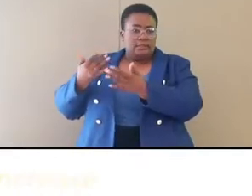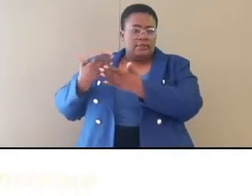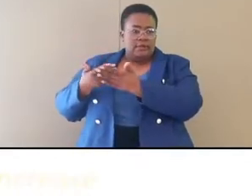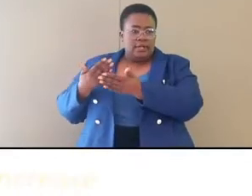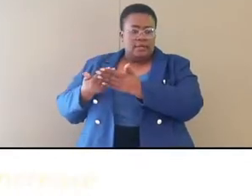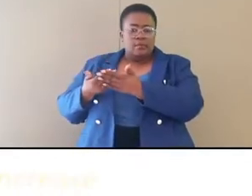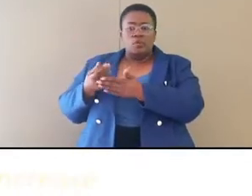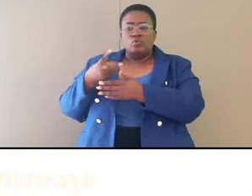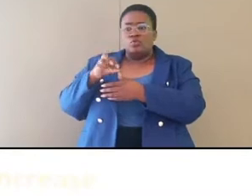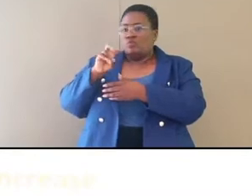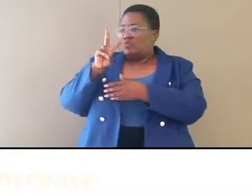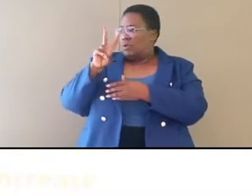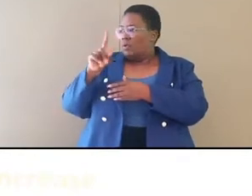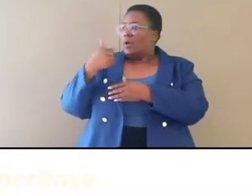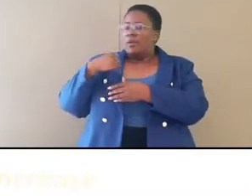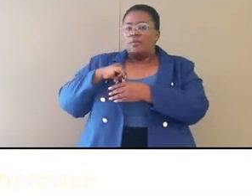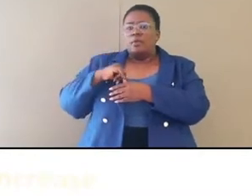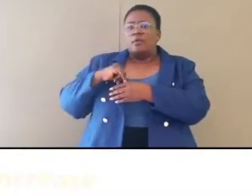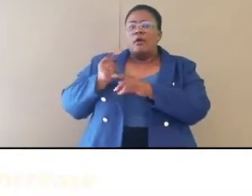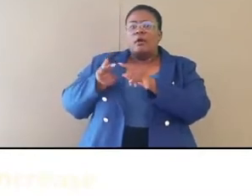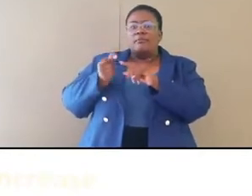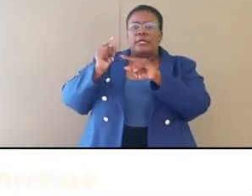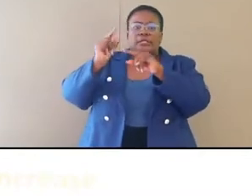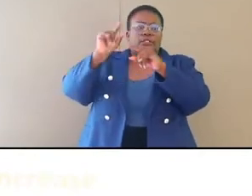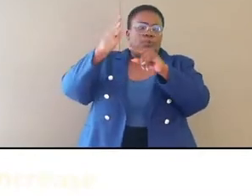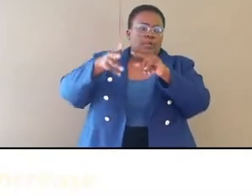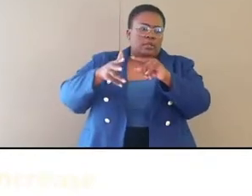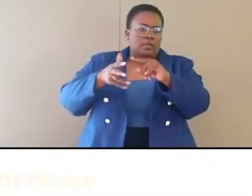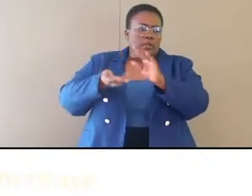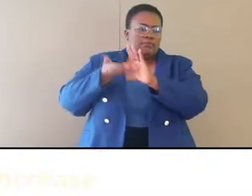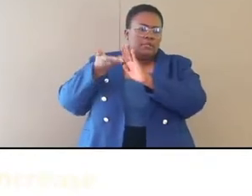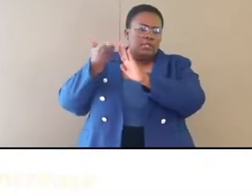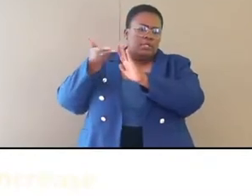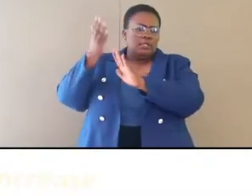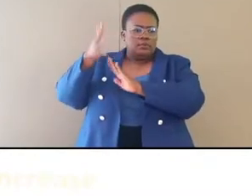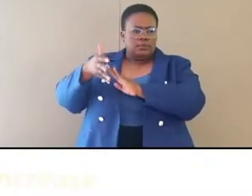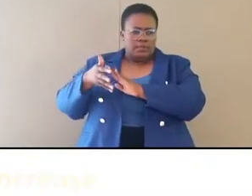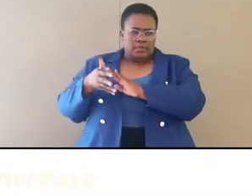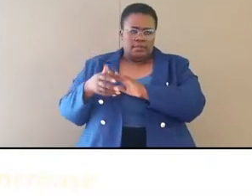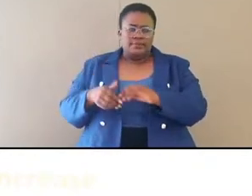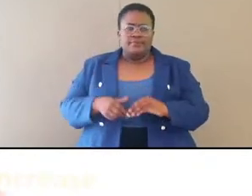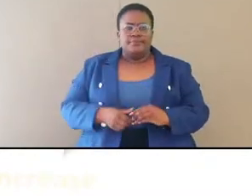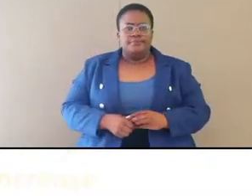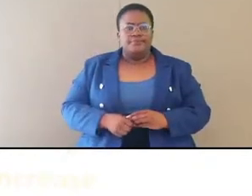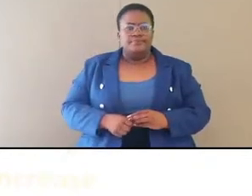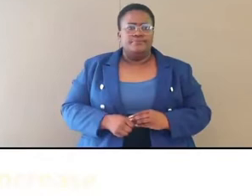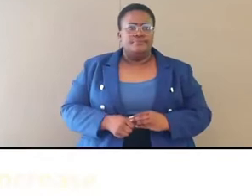update it when it goes, we take it forward, if it goes to Treasury, we'll be able to update the costings as well.